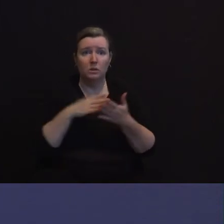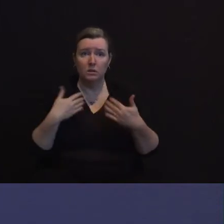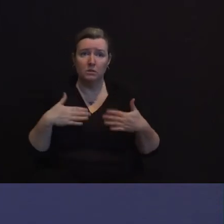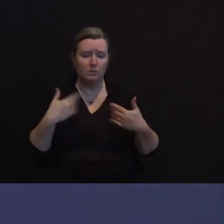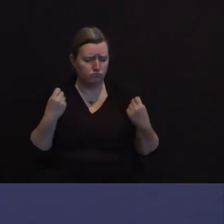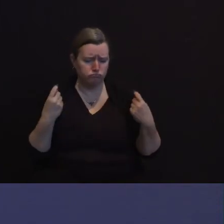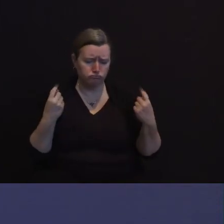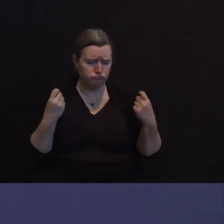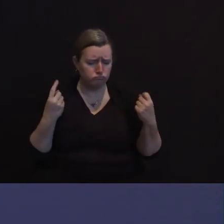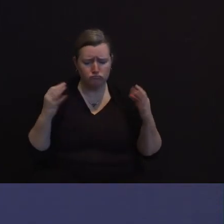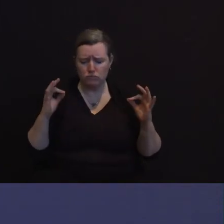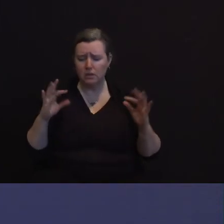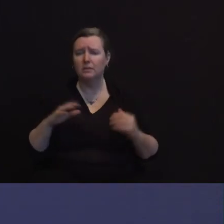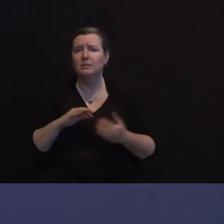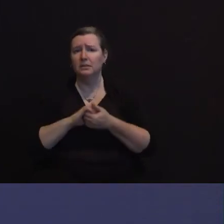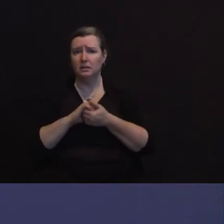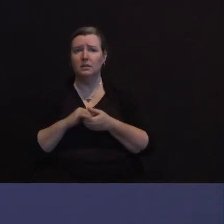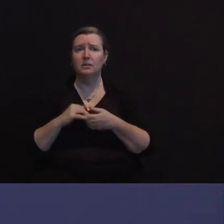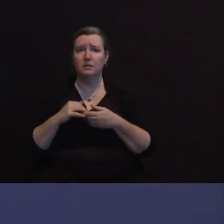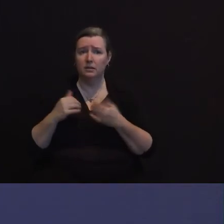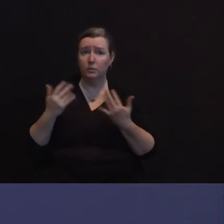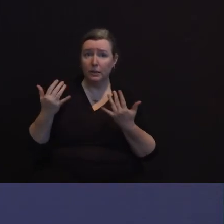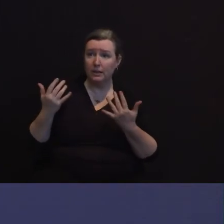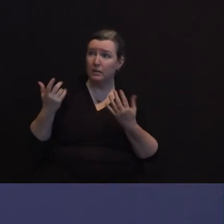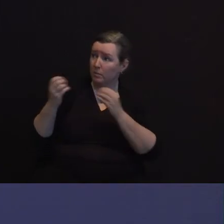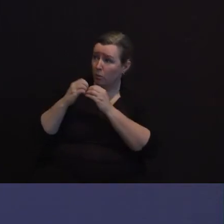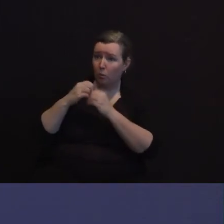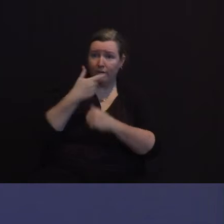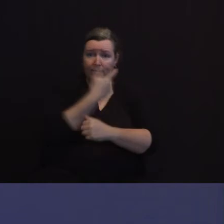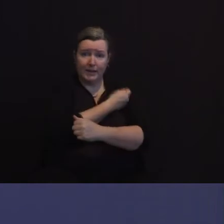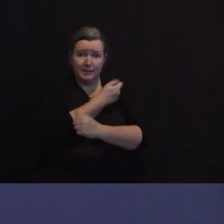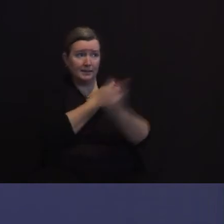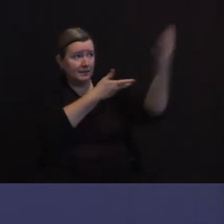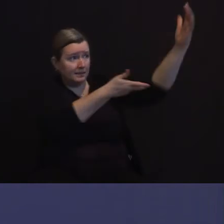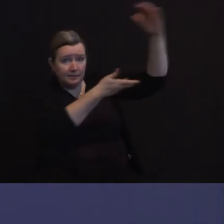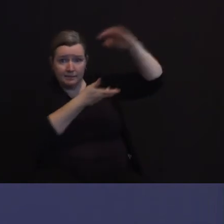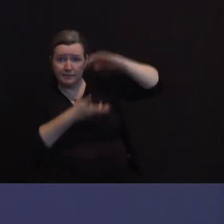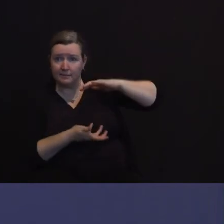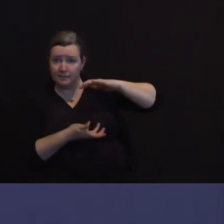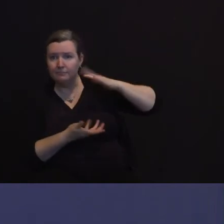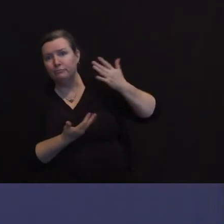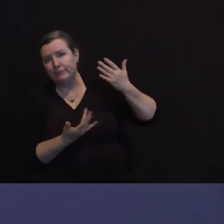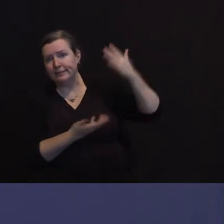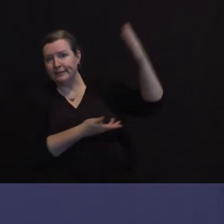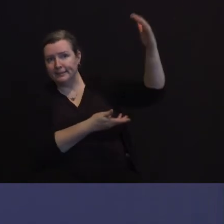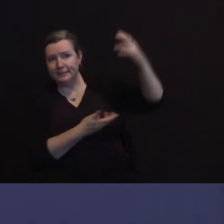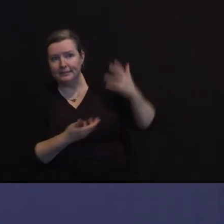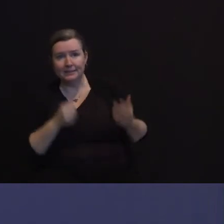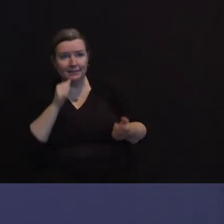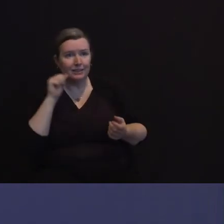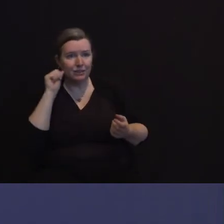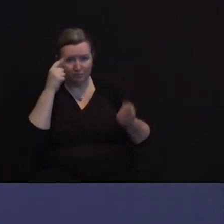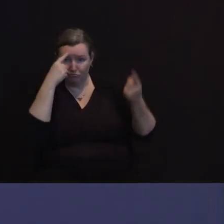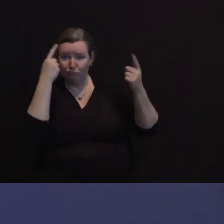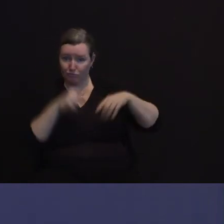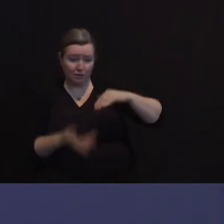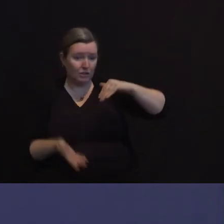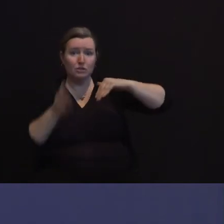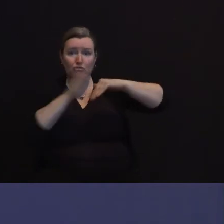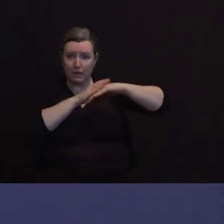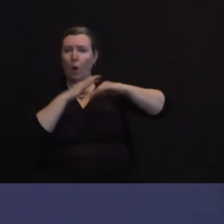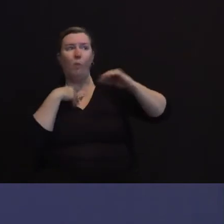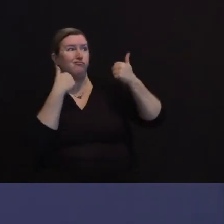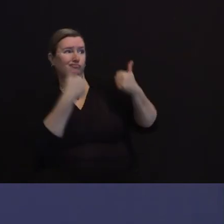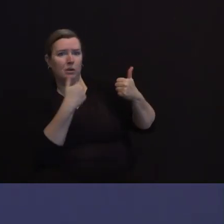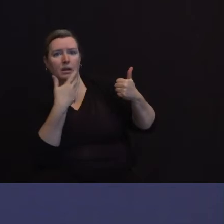can. We need more doses. The step the Biden administration took yesterday was a great step in the right direction. I think you'll agree